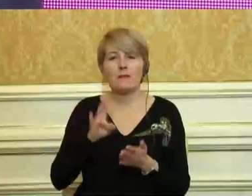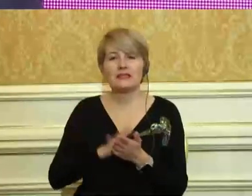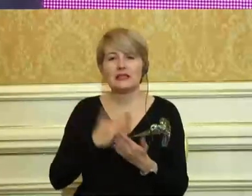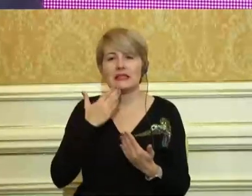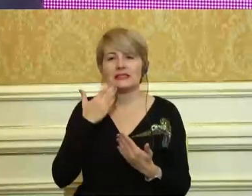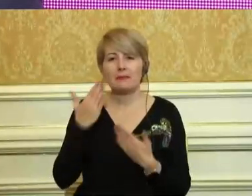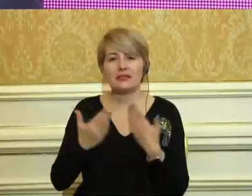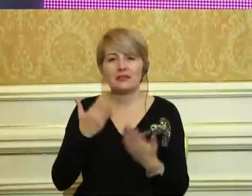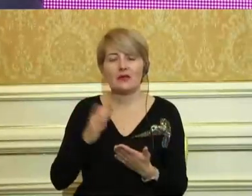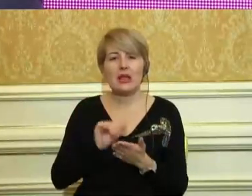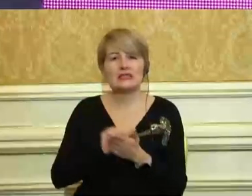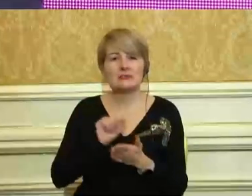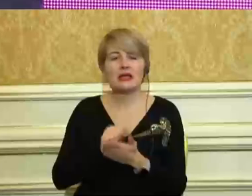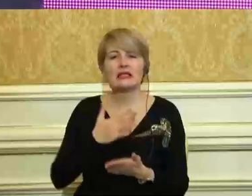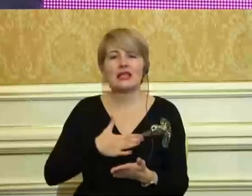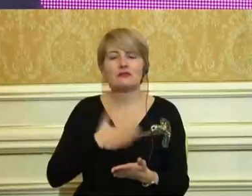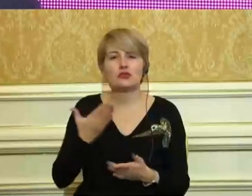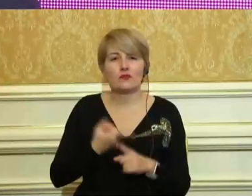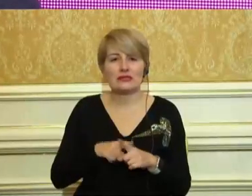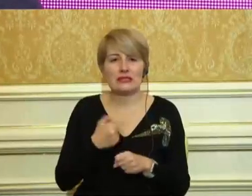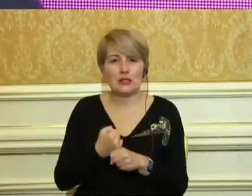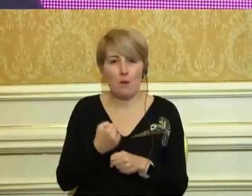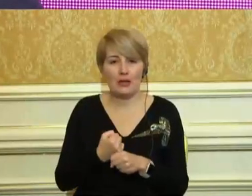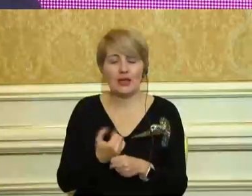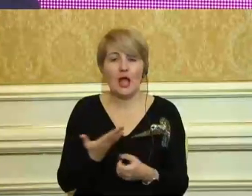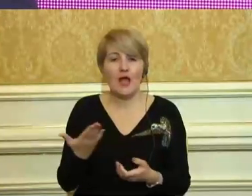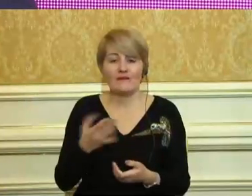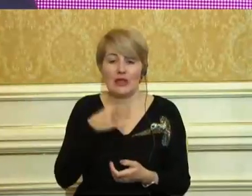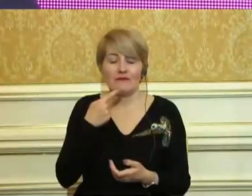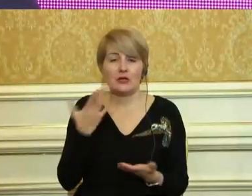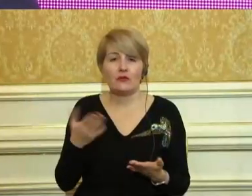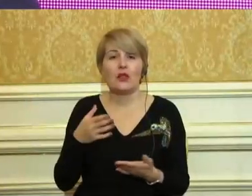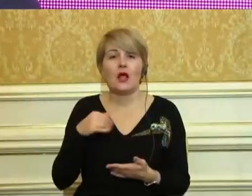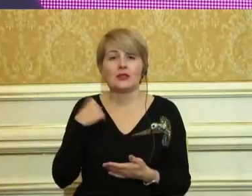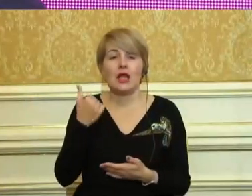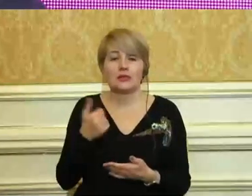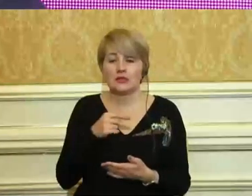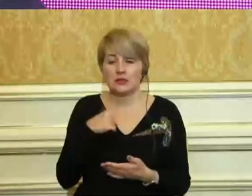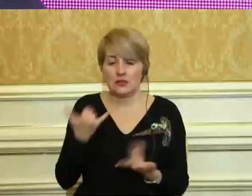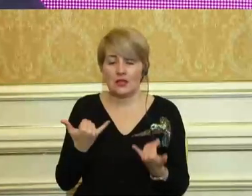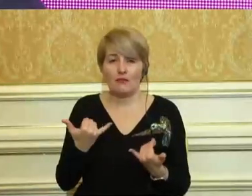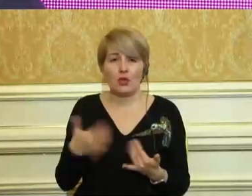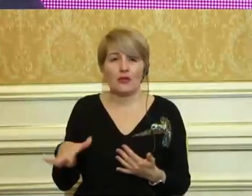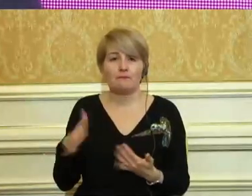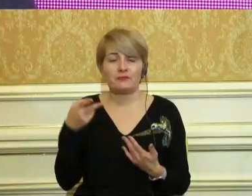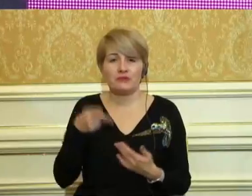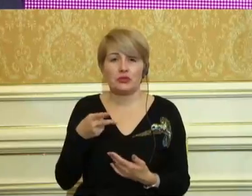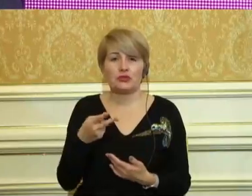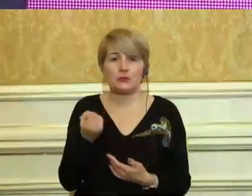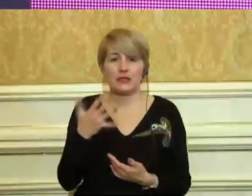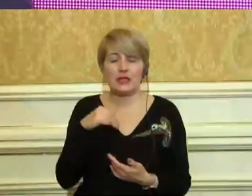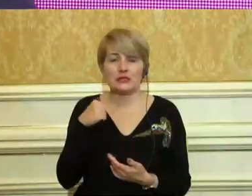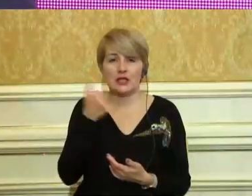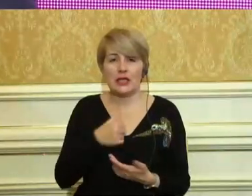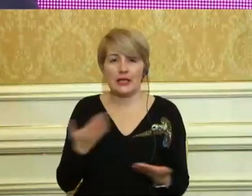at them and he just said, it's 2015. And that was his answer. I think cities and local governments can